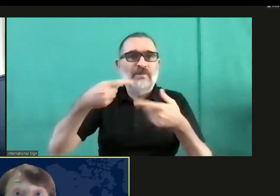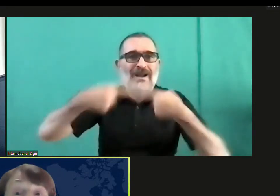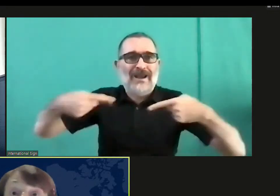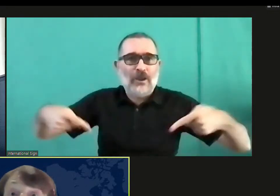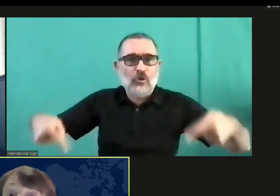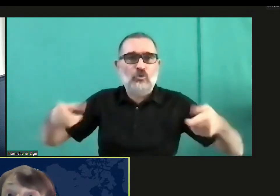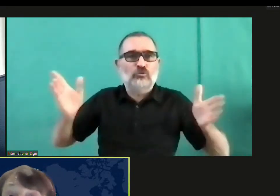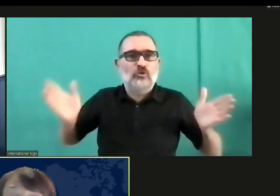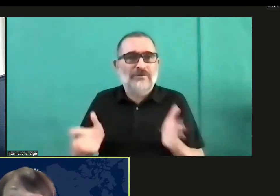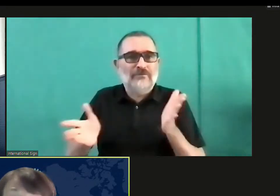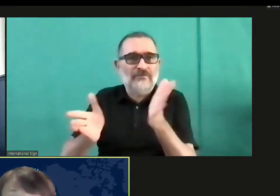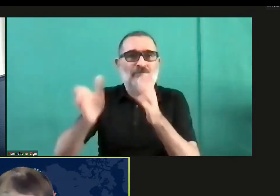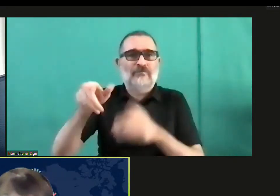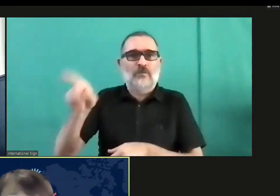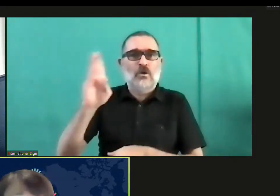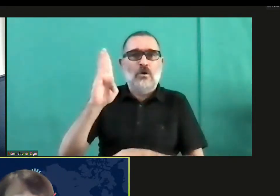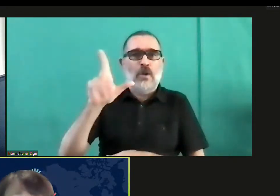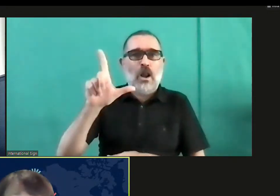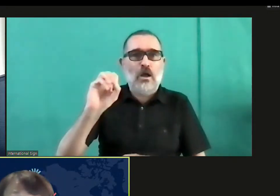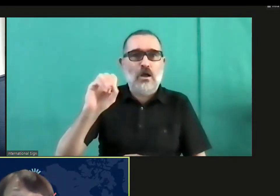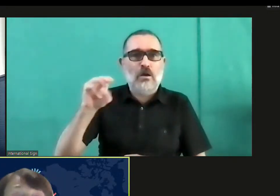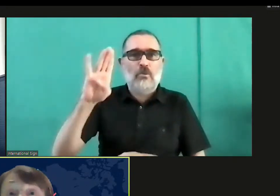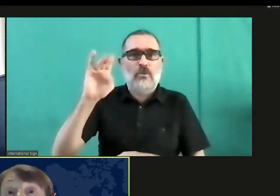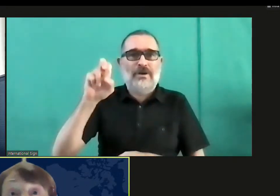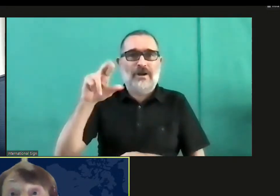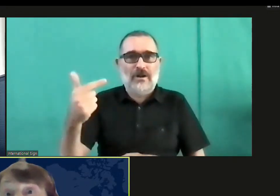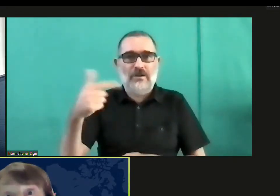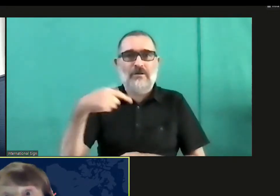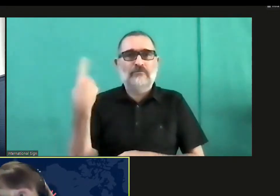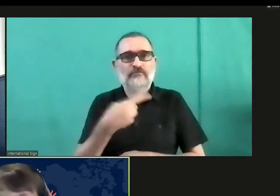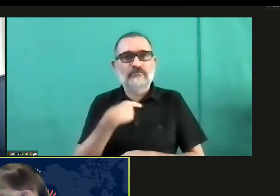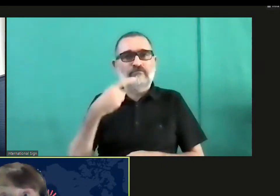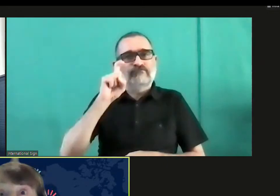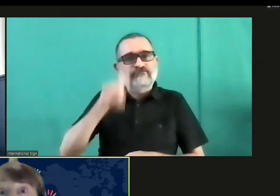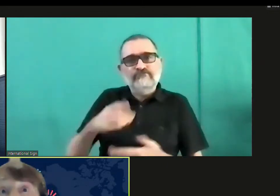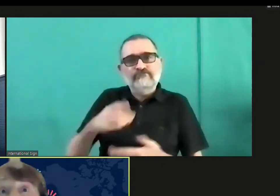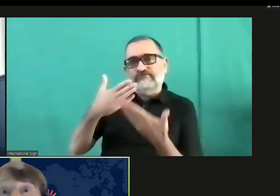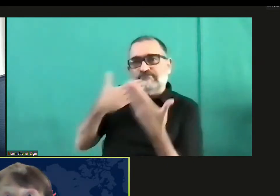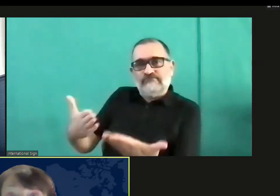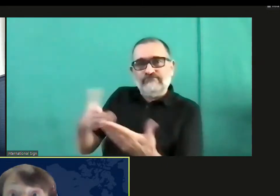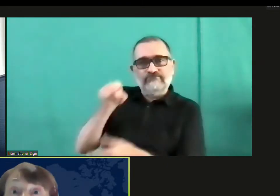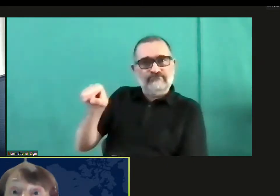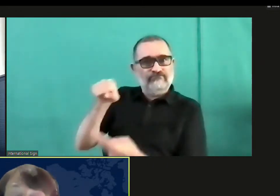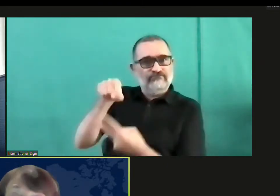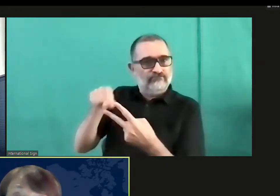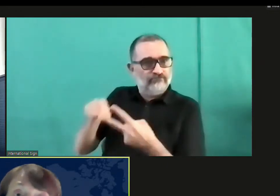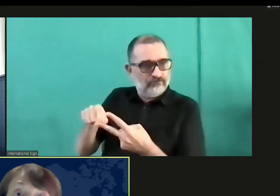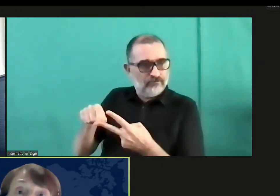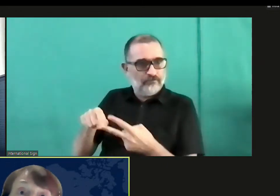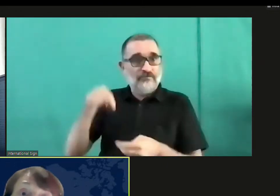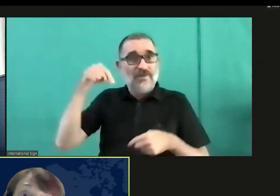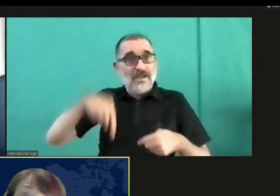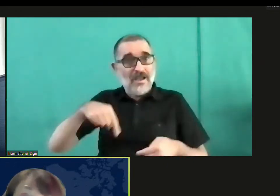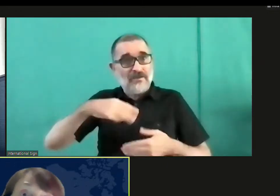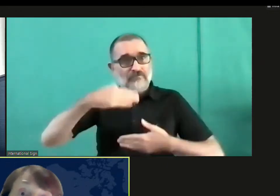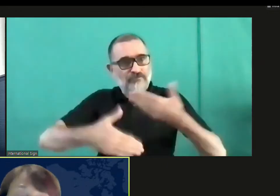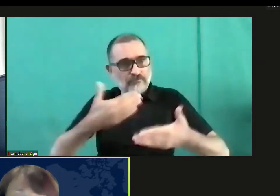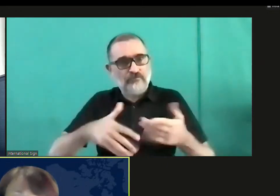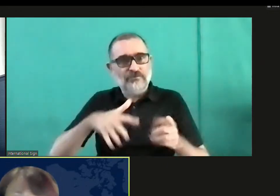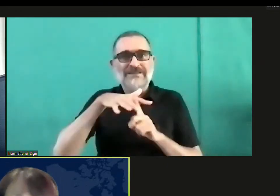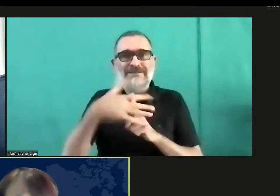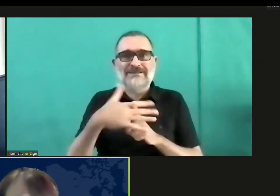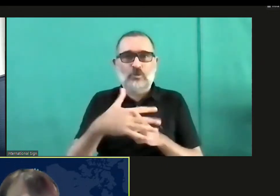and acknowledge the work of Pajo. I think that you had made a brilliant decision when